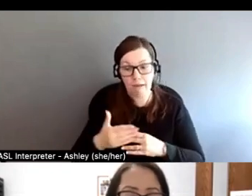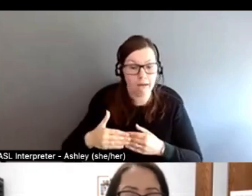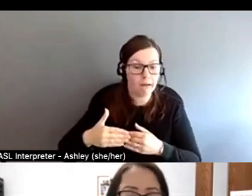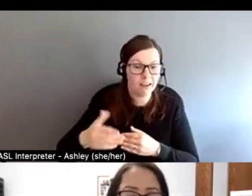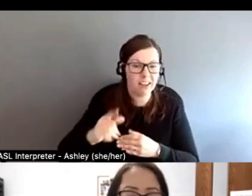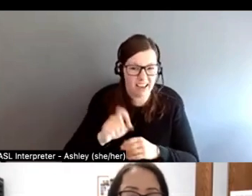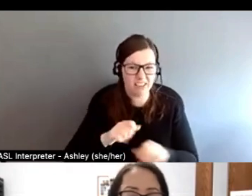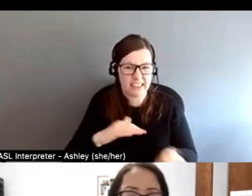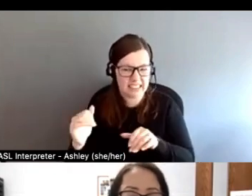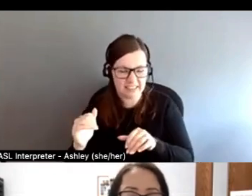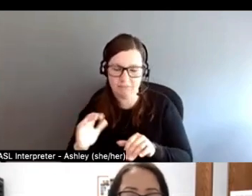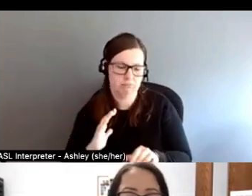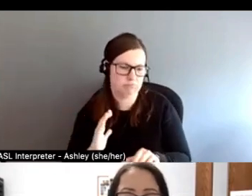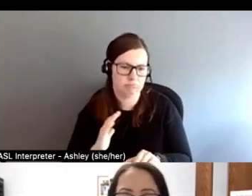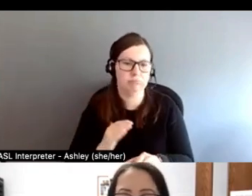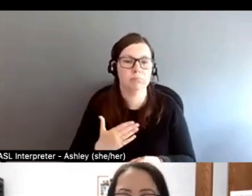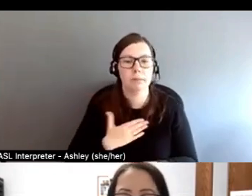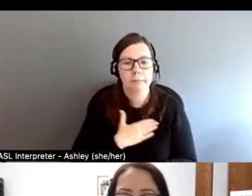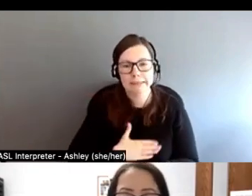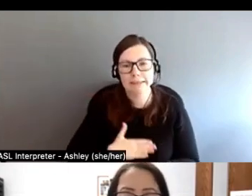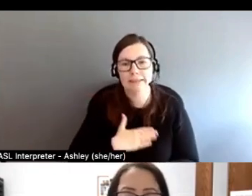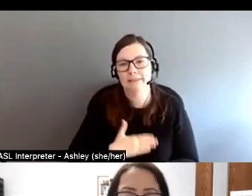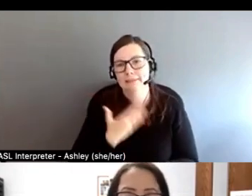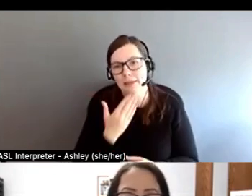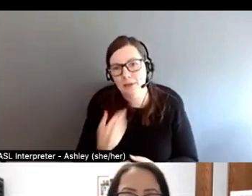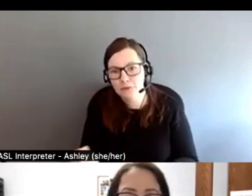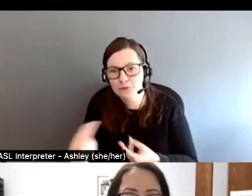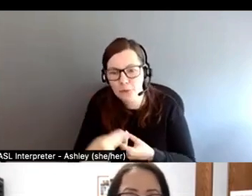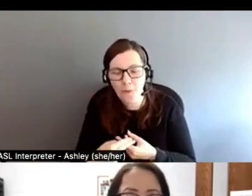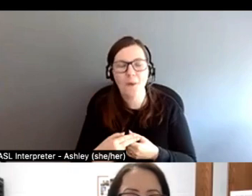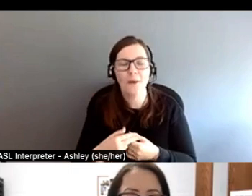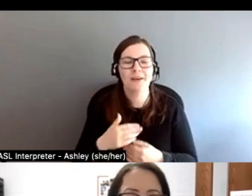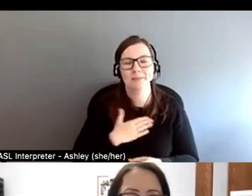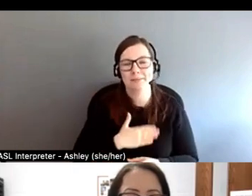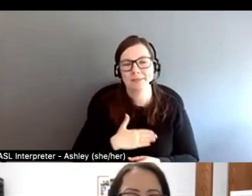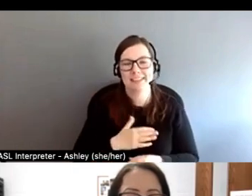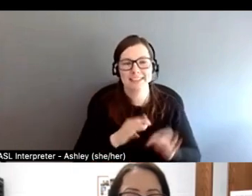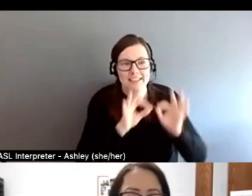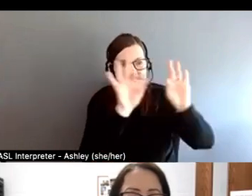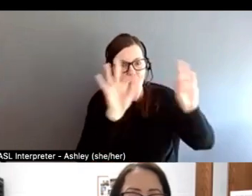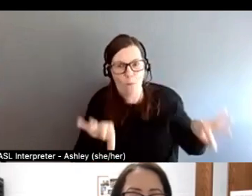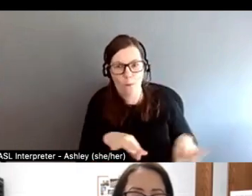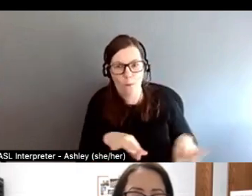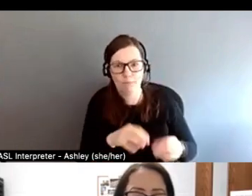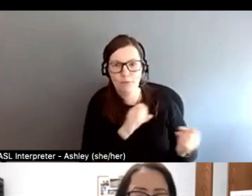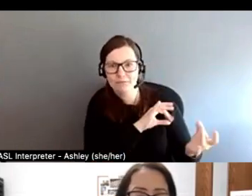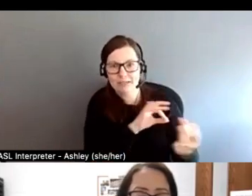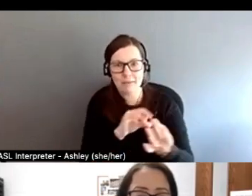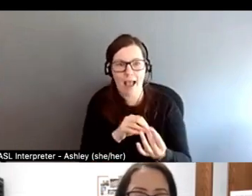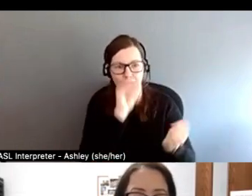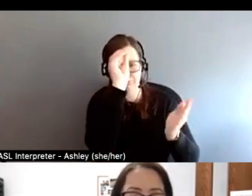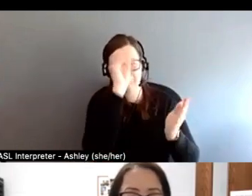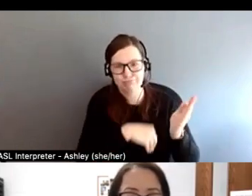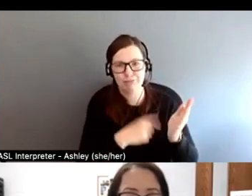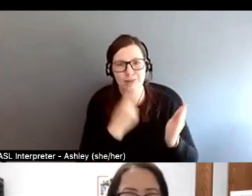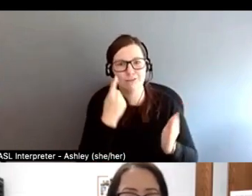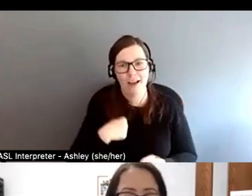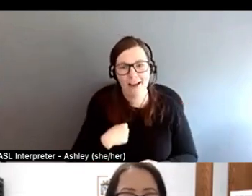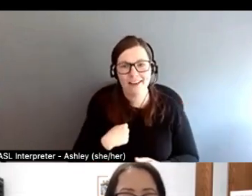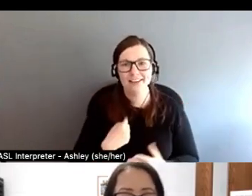our evaluation form and let us know what you thought of today and what things you might like to see in the